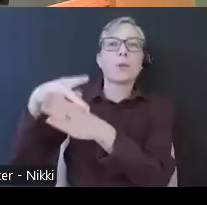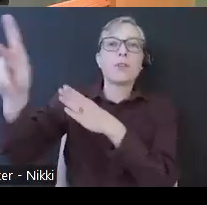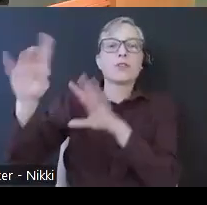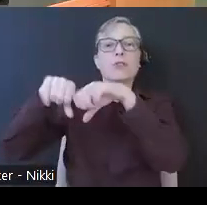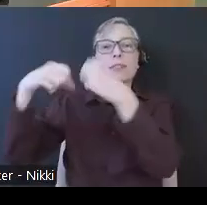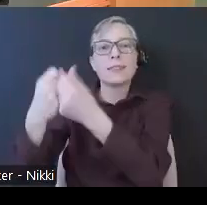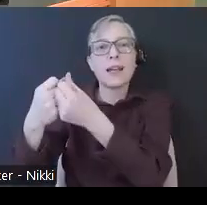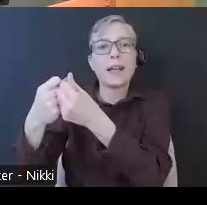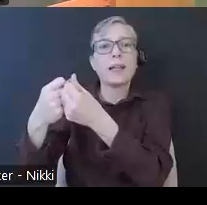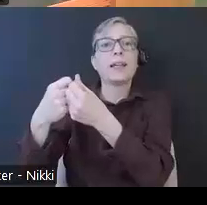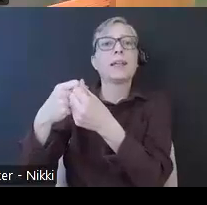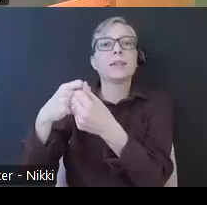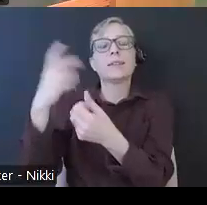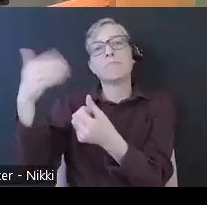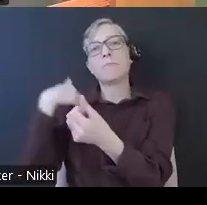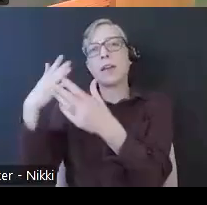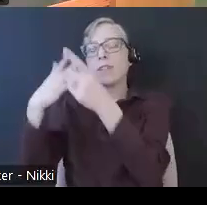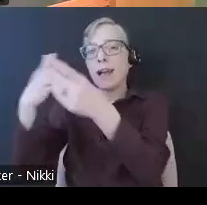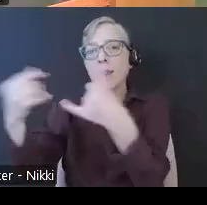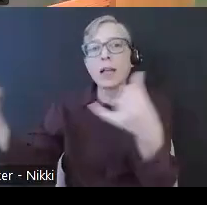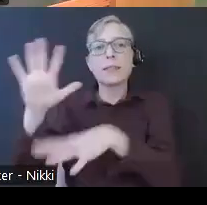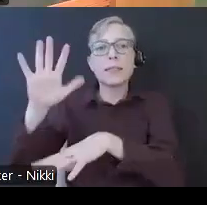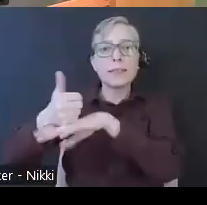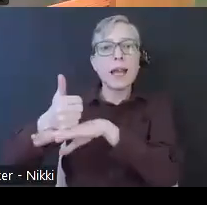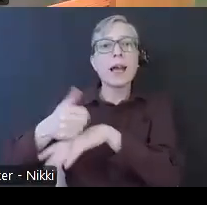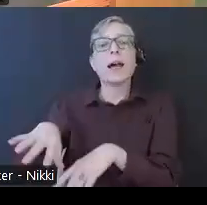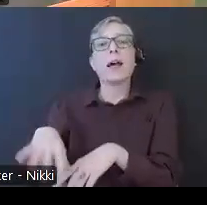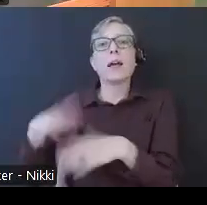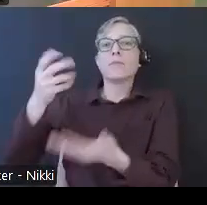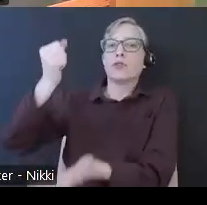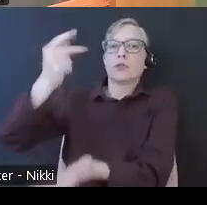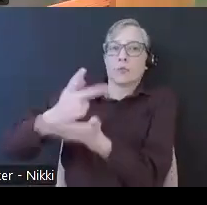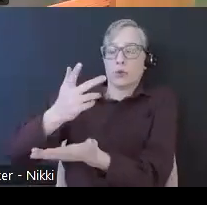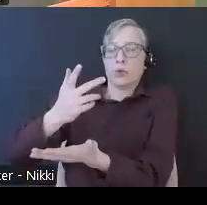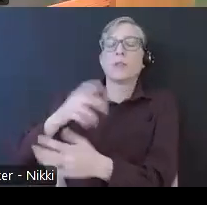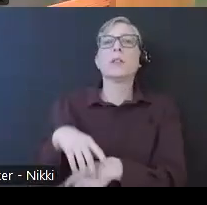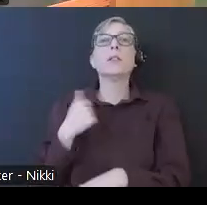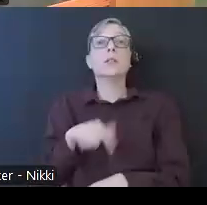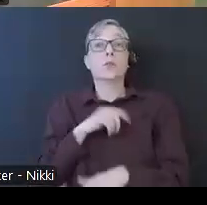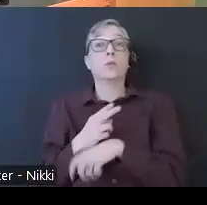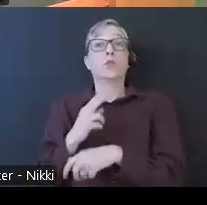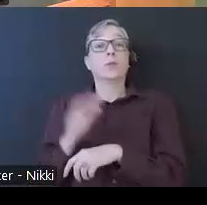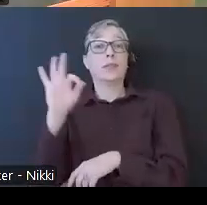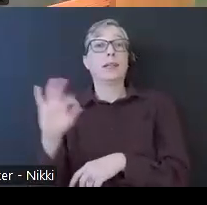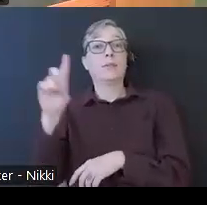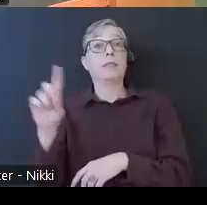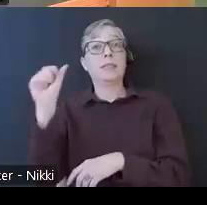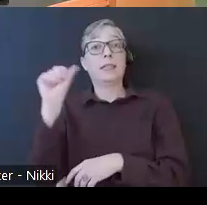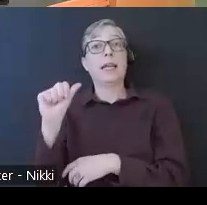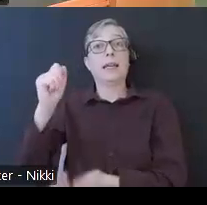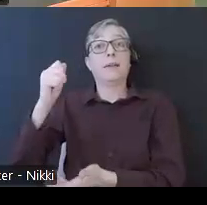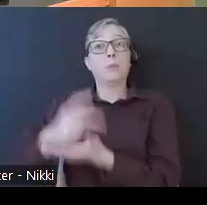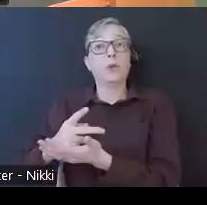So we're proposing to use FDA-approved digital therapeutics linked to Epic, both to